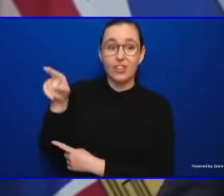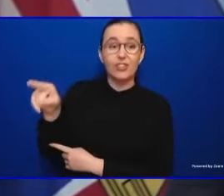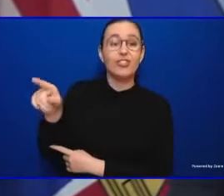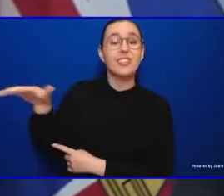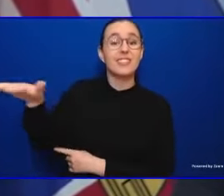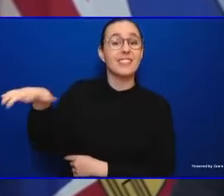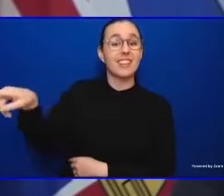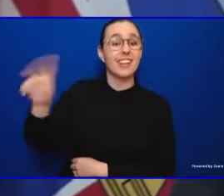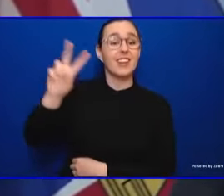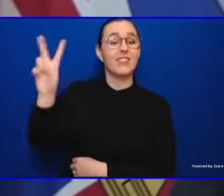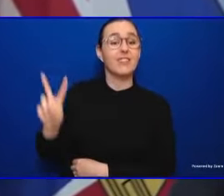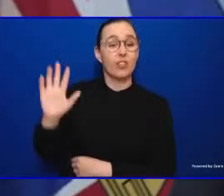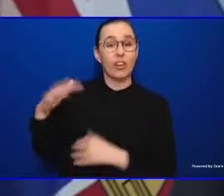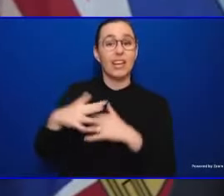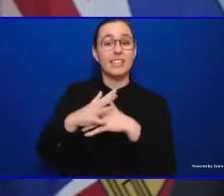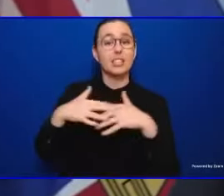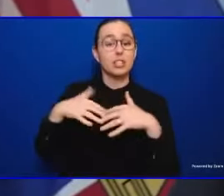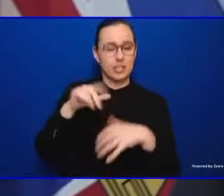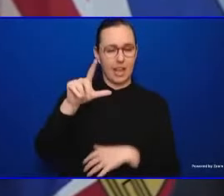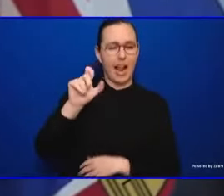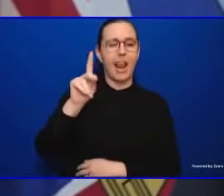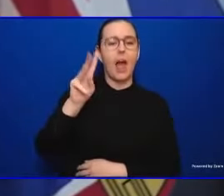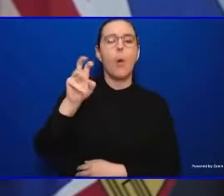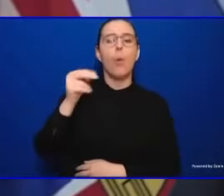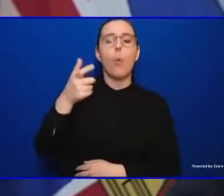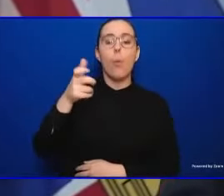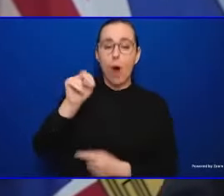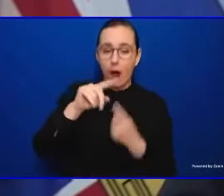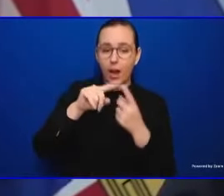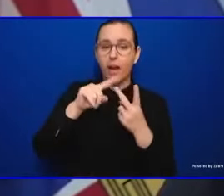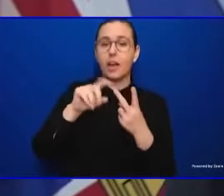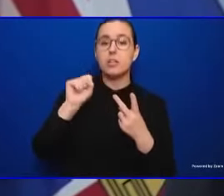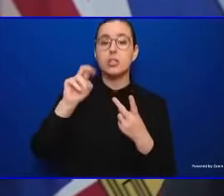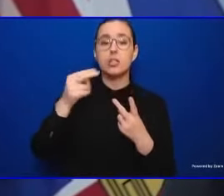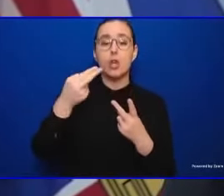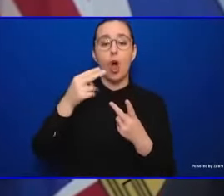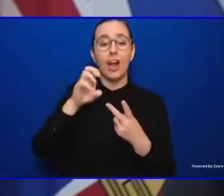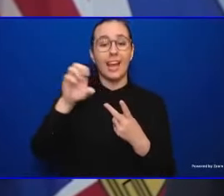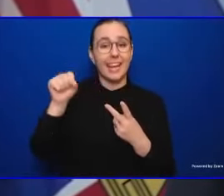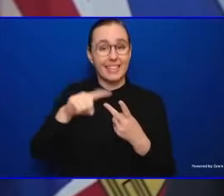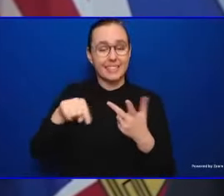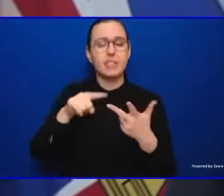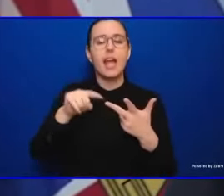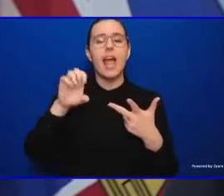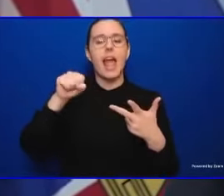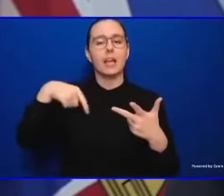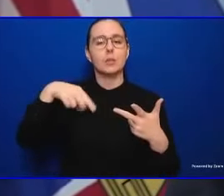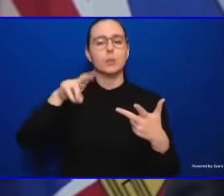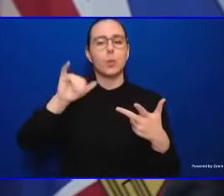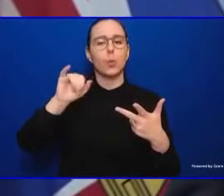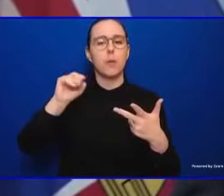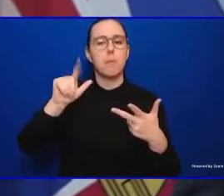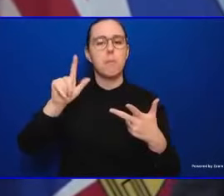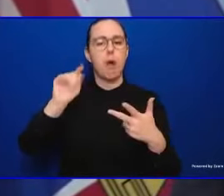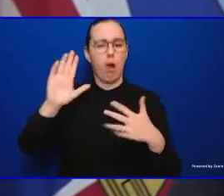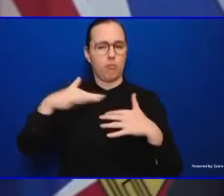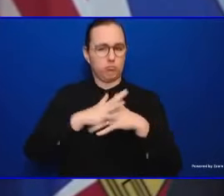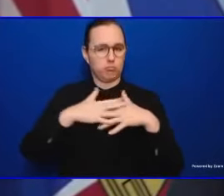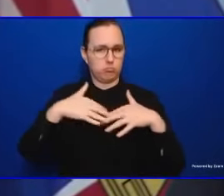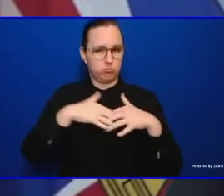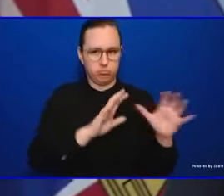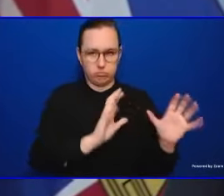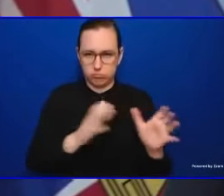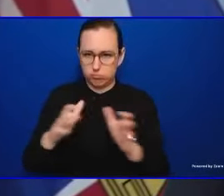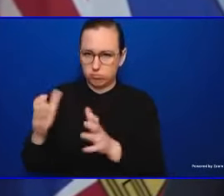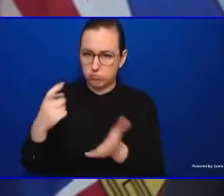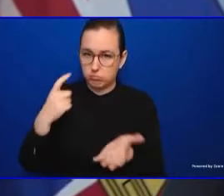first about the BC's response to the COVID-19 pandemic and a number of issues arising from that today. And then Minister Whiteside will give an